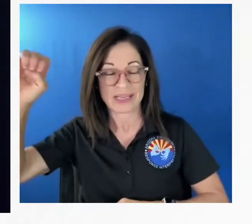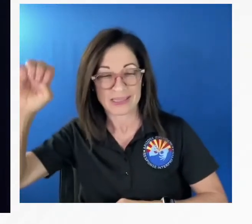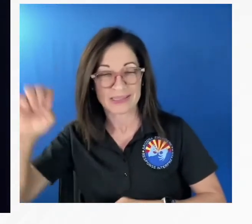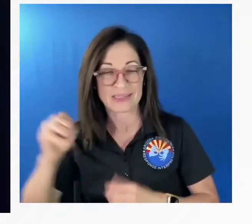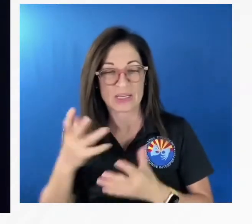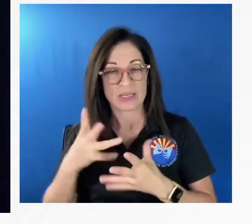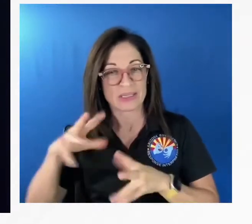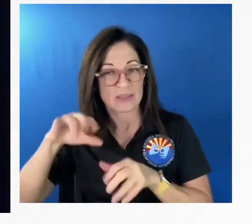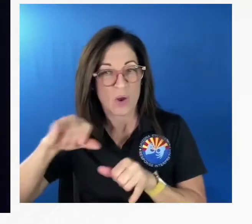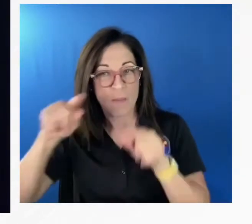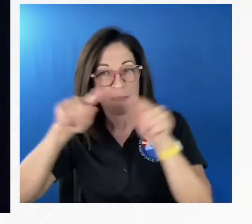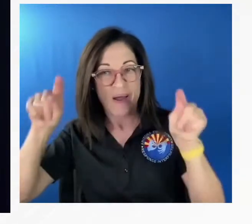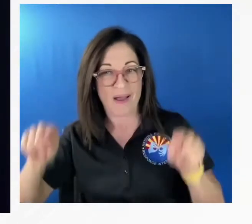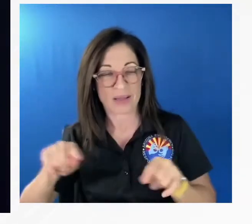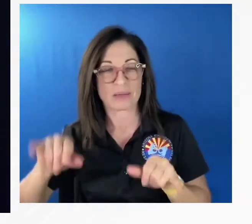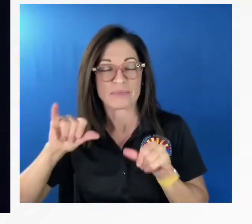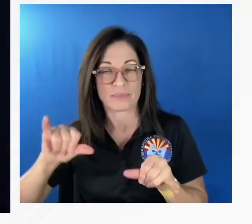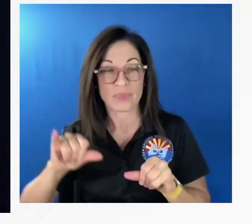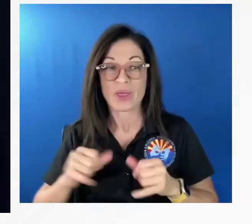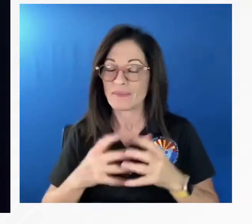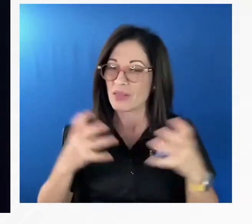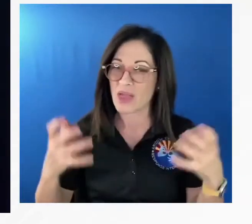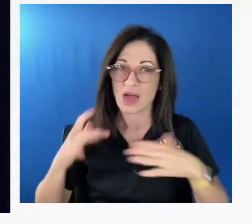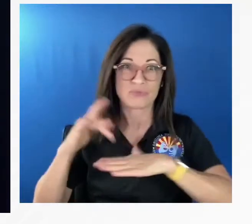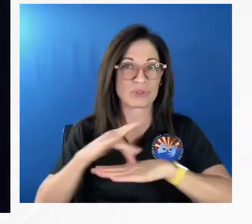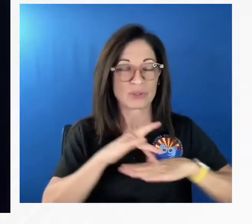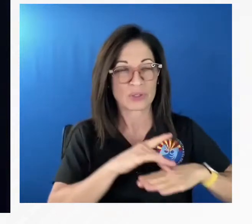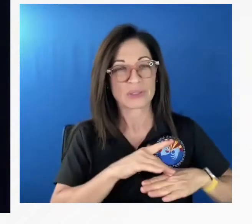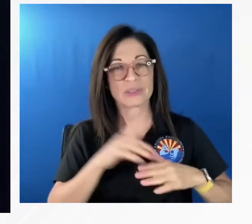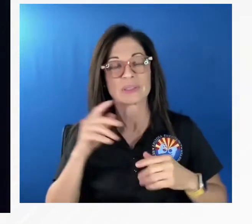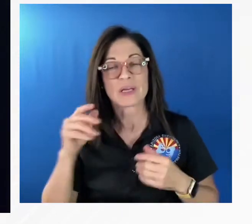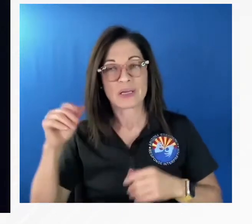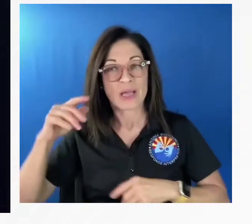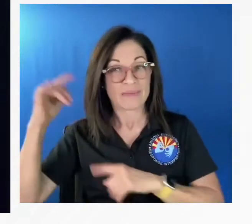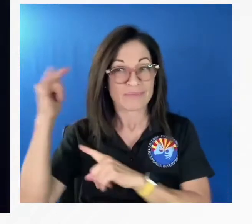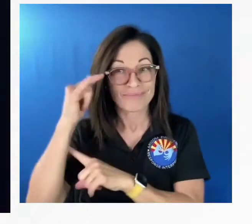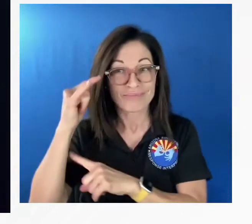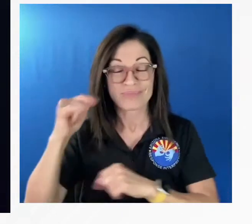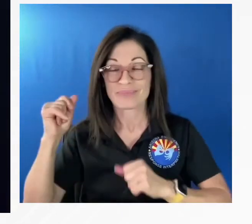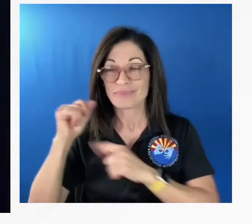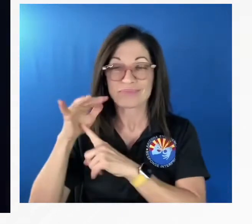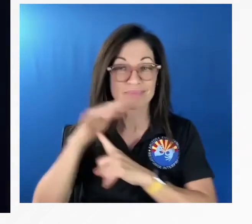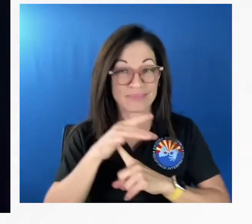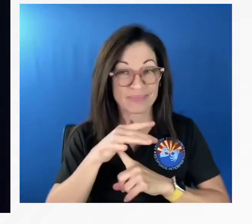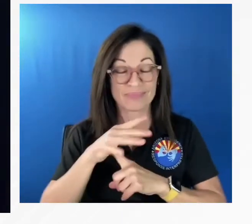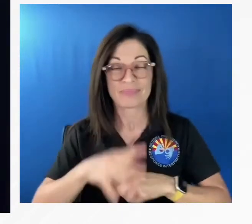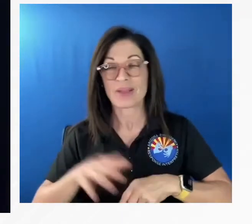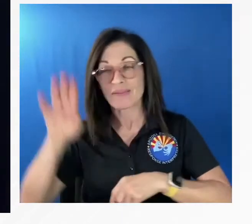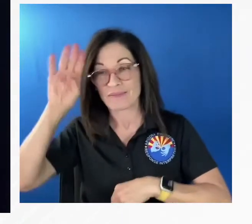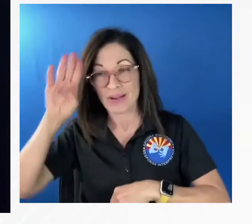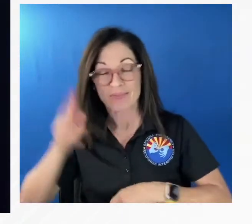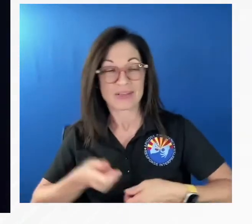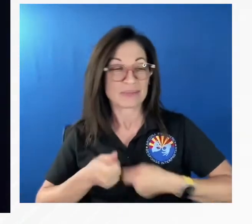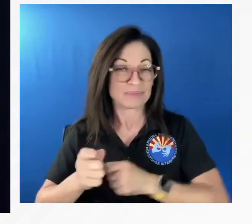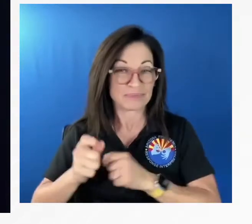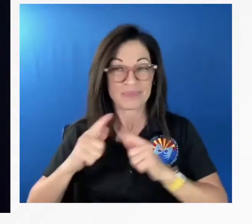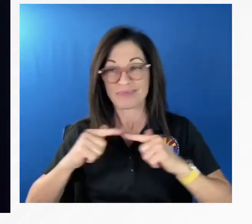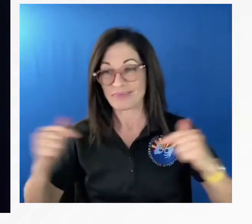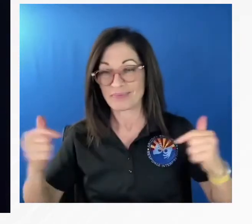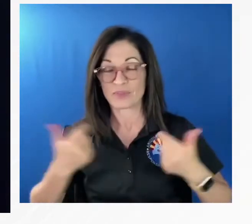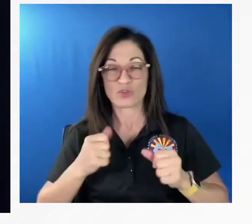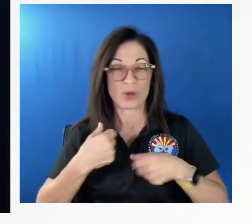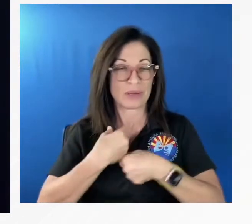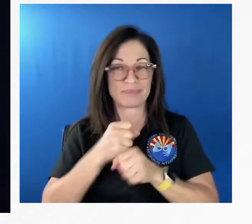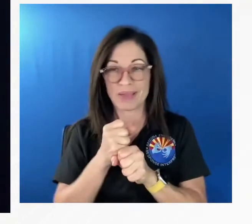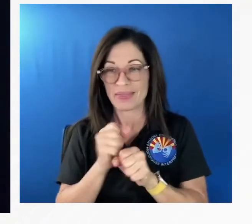resources, a lot of different agencies working together to try to make that happen. And the last few days, there has